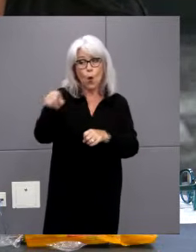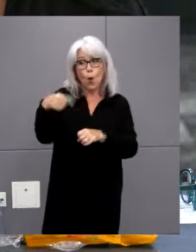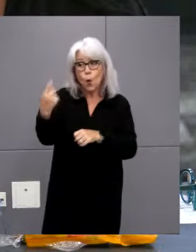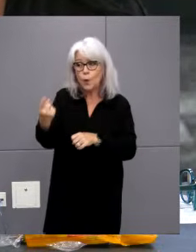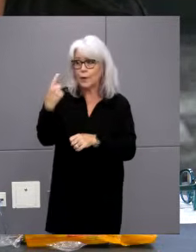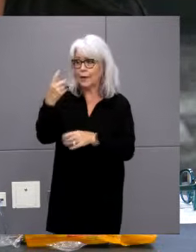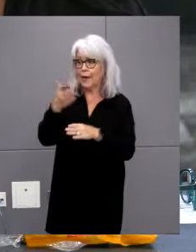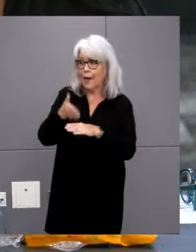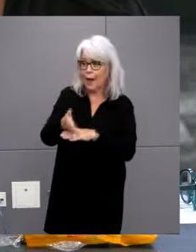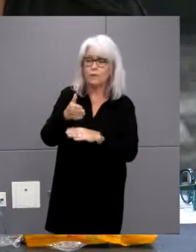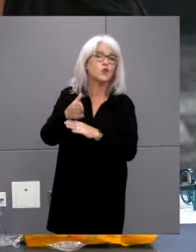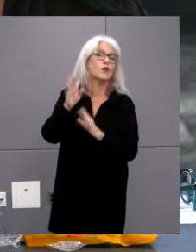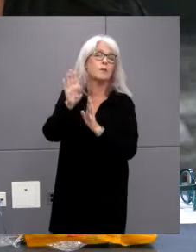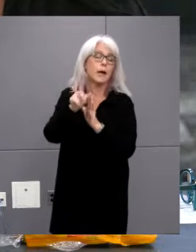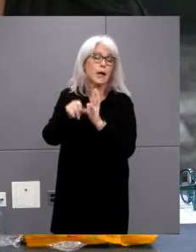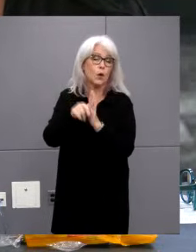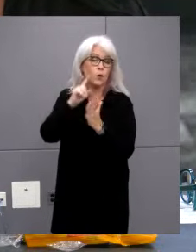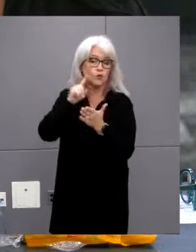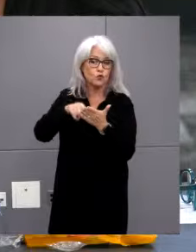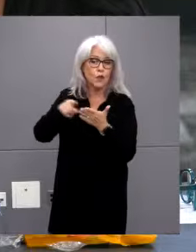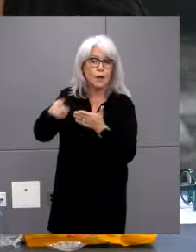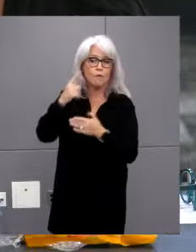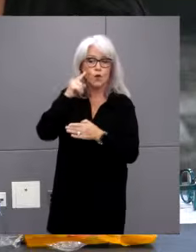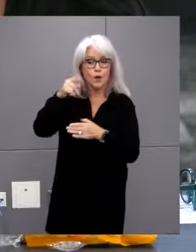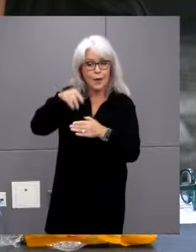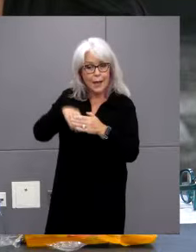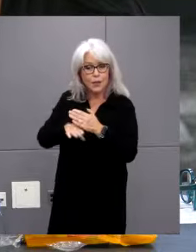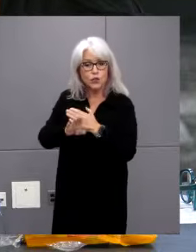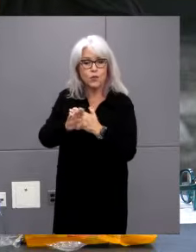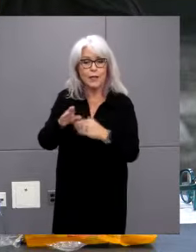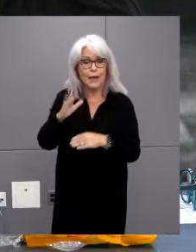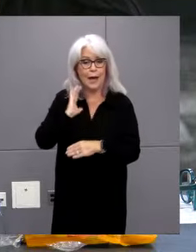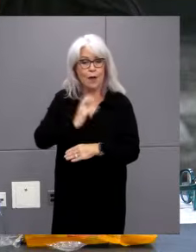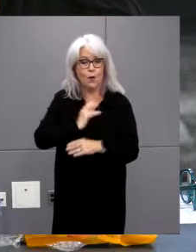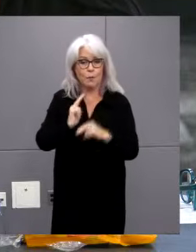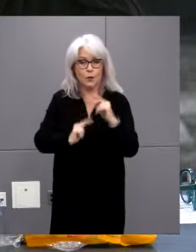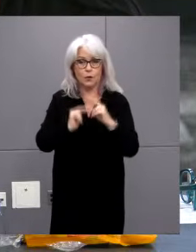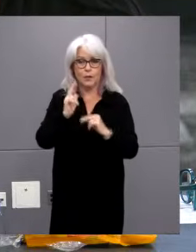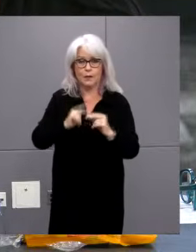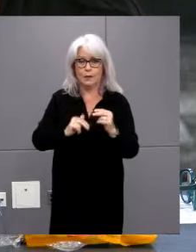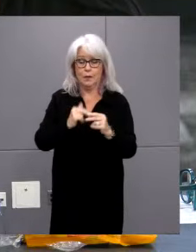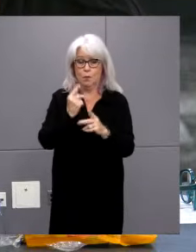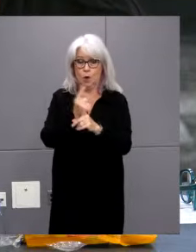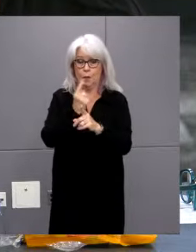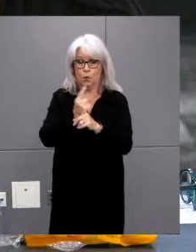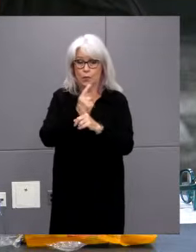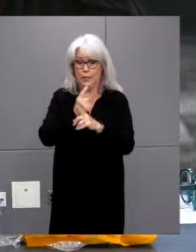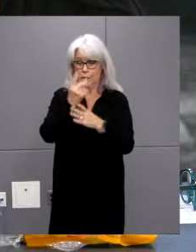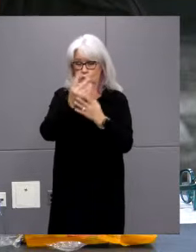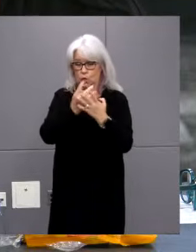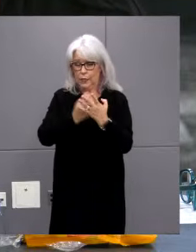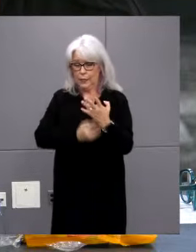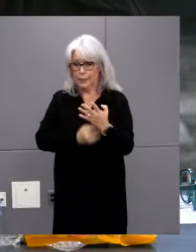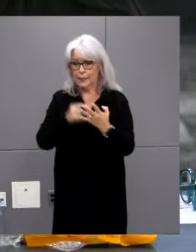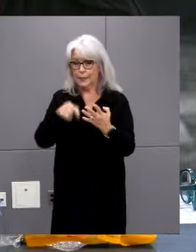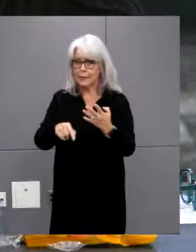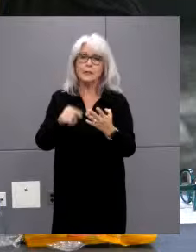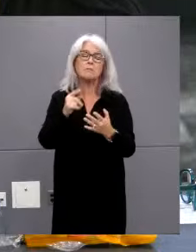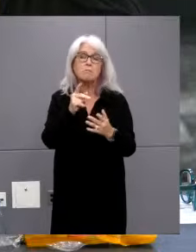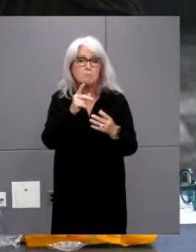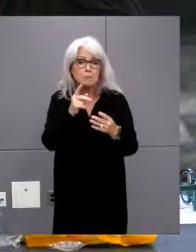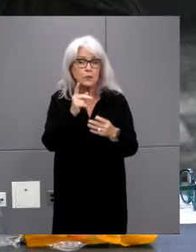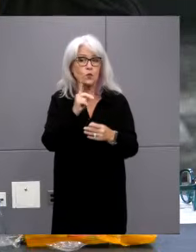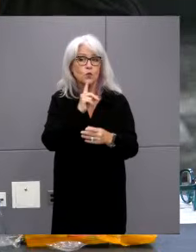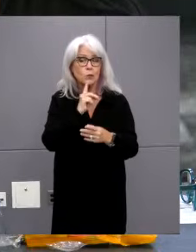is obtained, ensuring that those with entry to our facilities have been properly screened. This protocol is especially